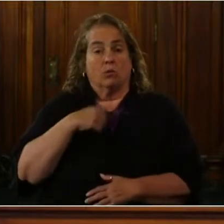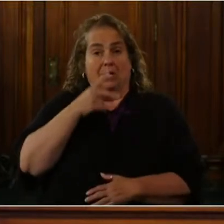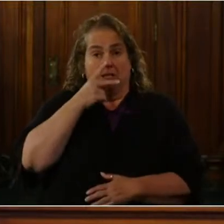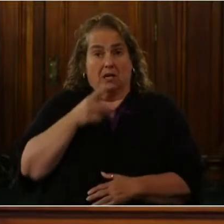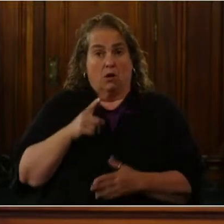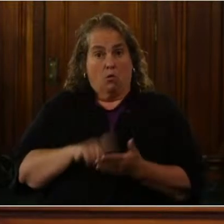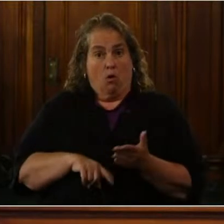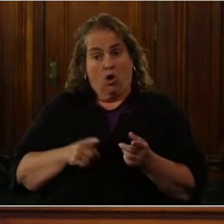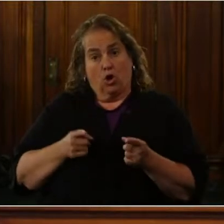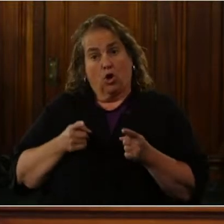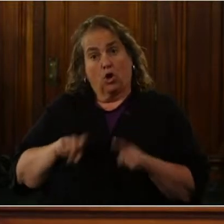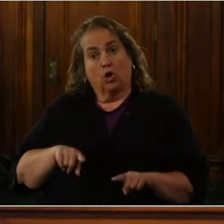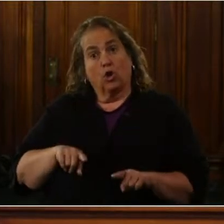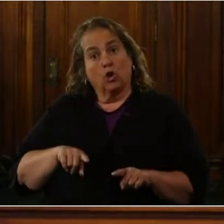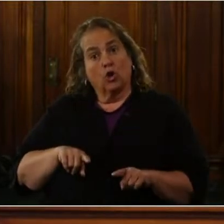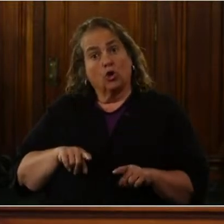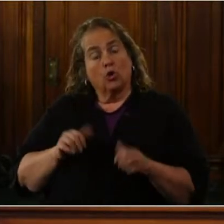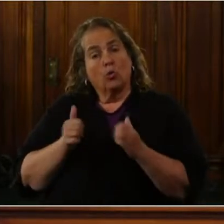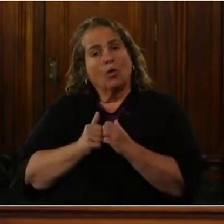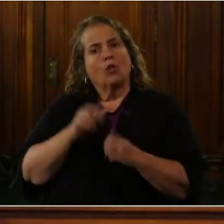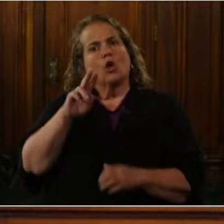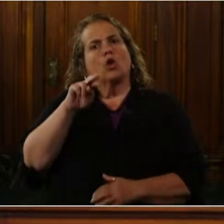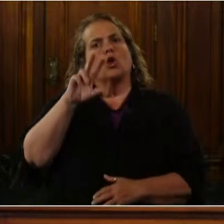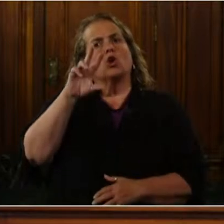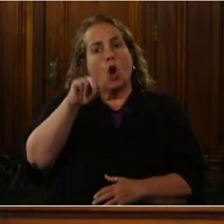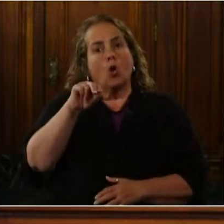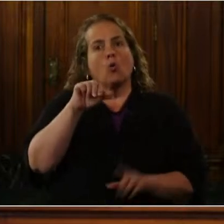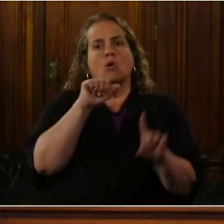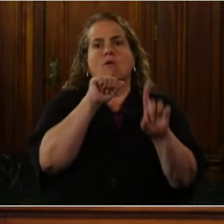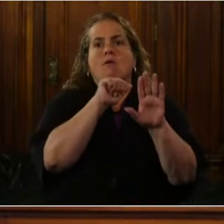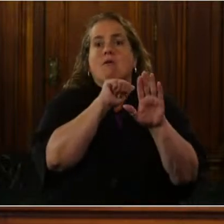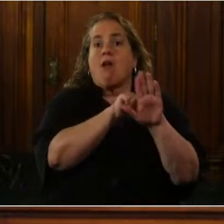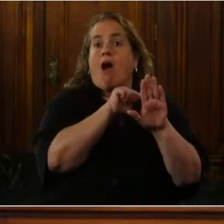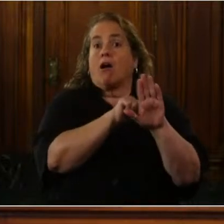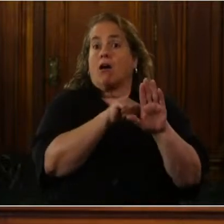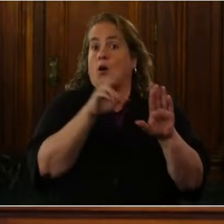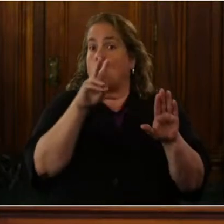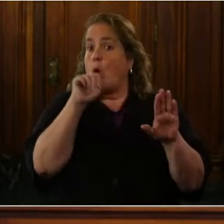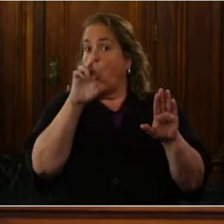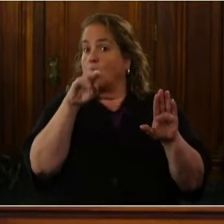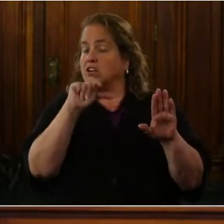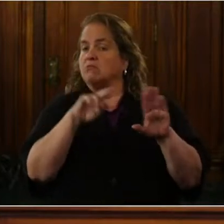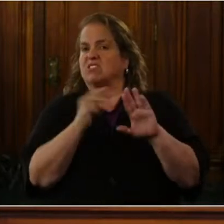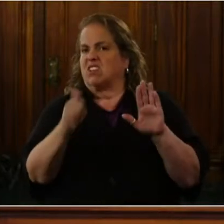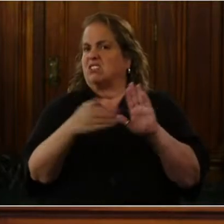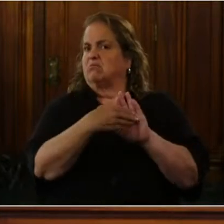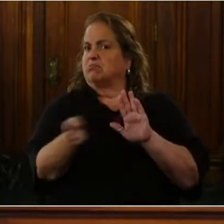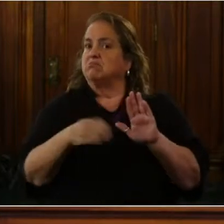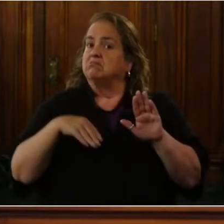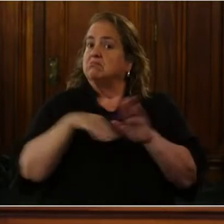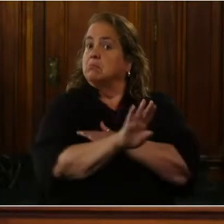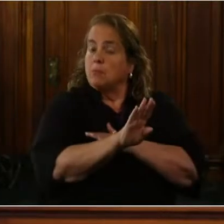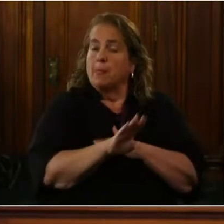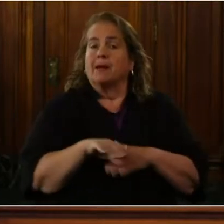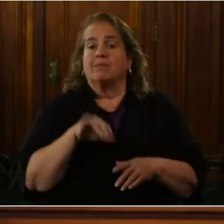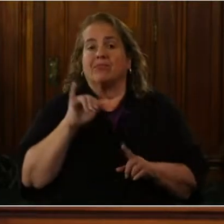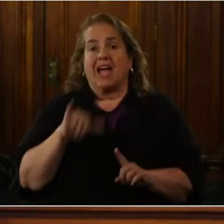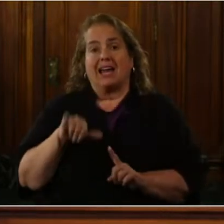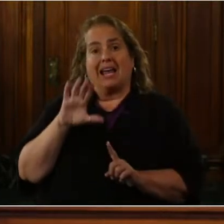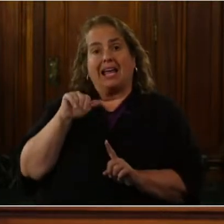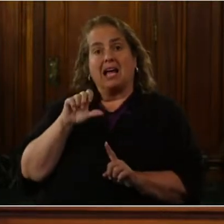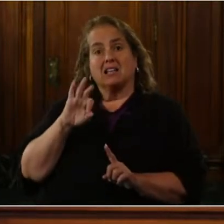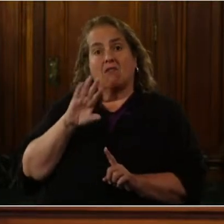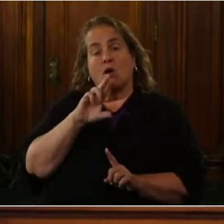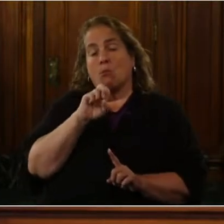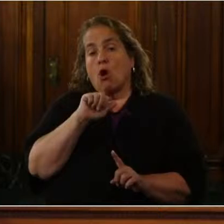what occurred with the no-knock warrant and how it was served in the case of Breonna Taylor, it demands change.